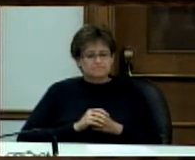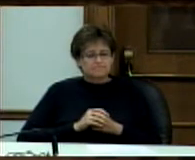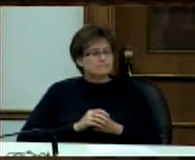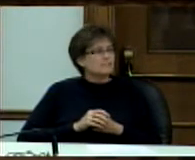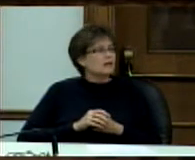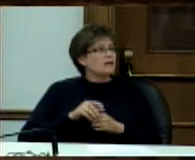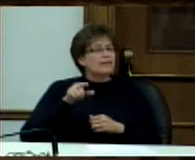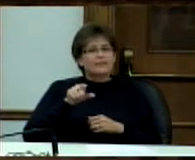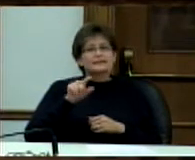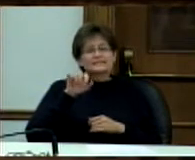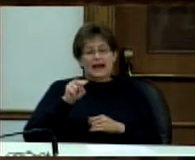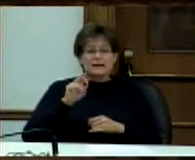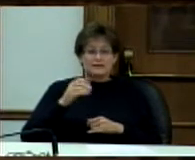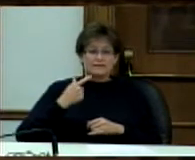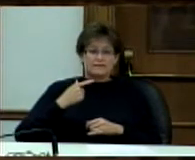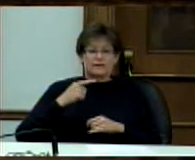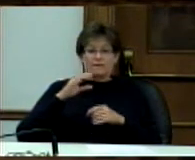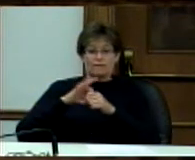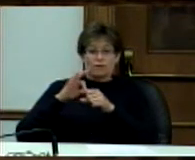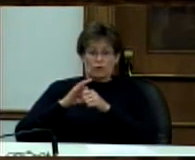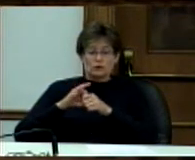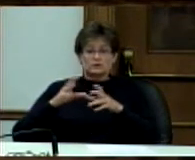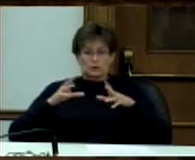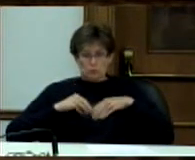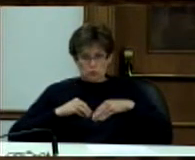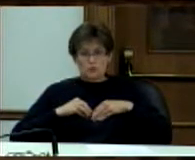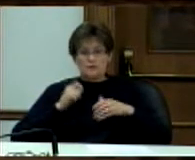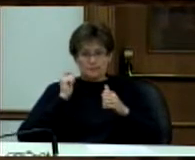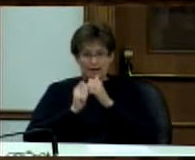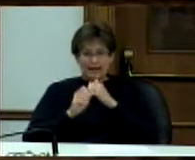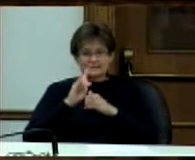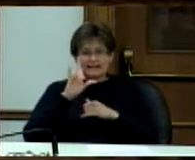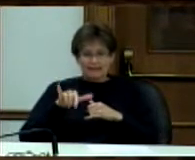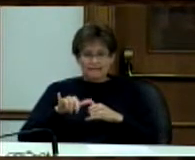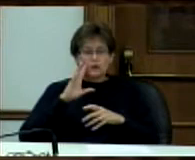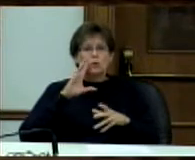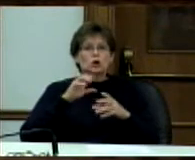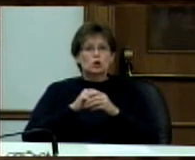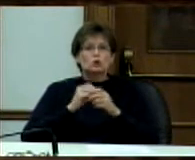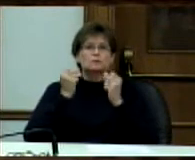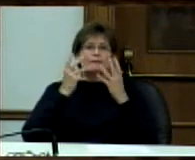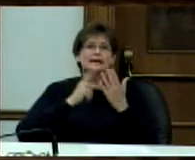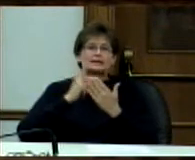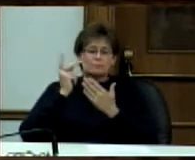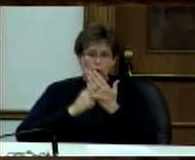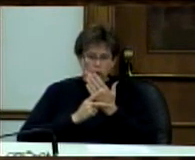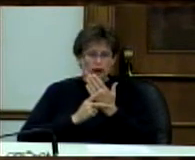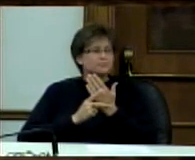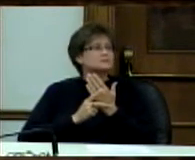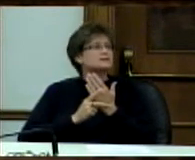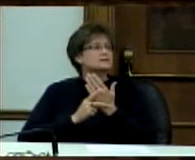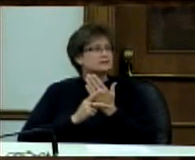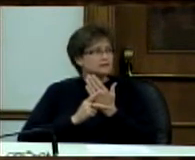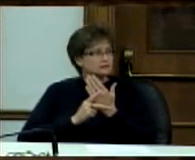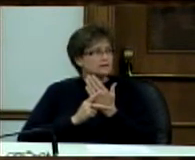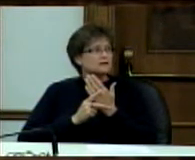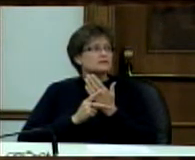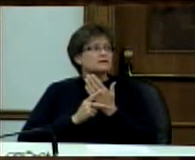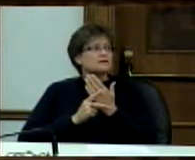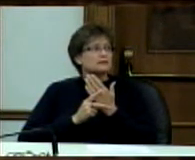This item, if approved by the voters on November 5th, would include a number of programs